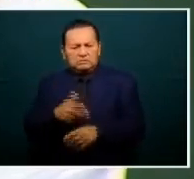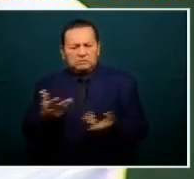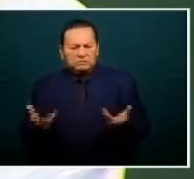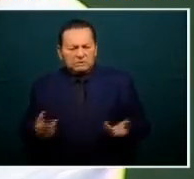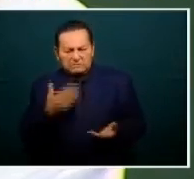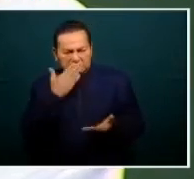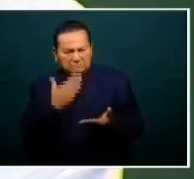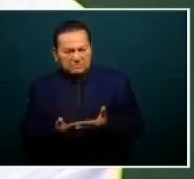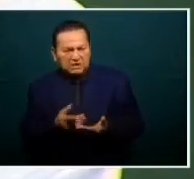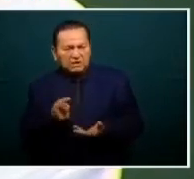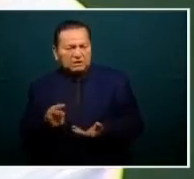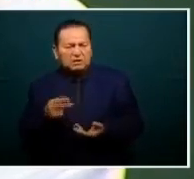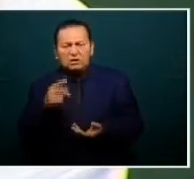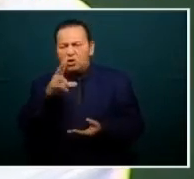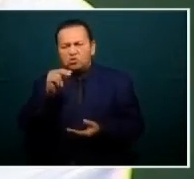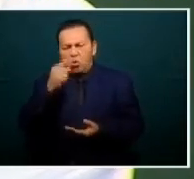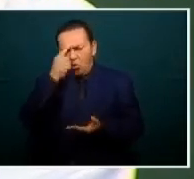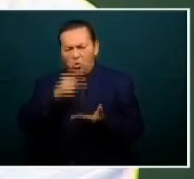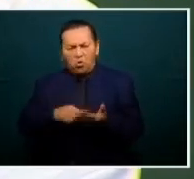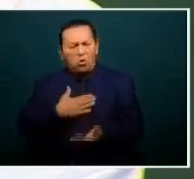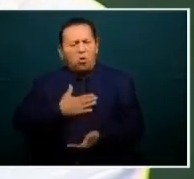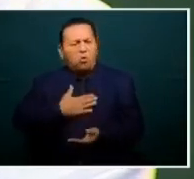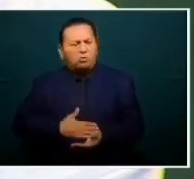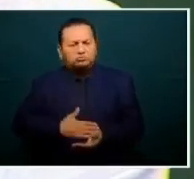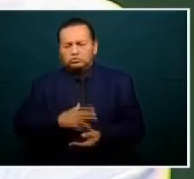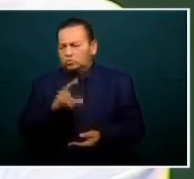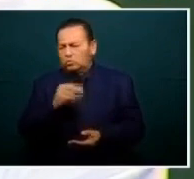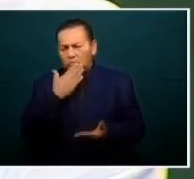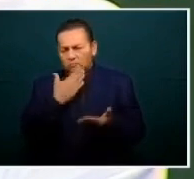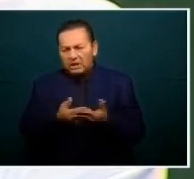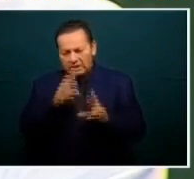our country does not deserve to be treated in that way.